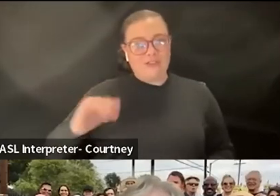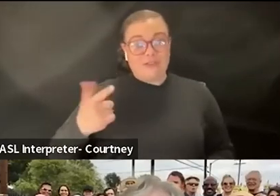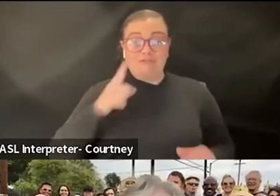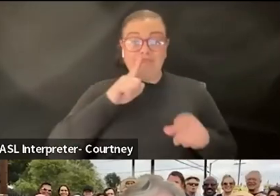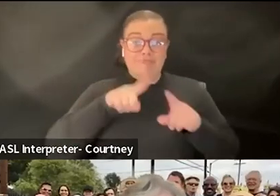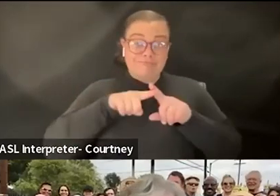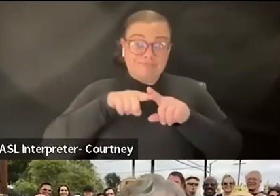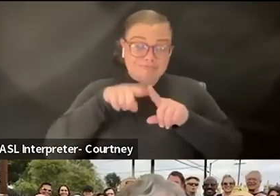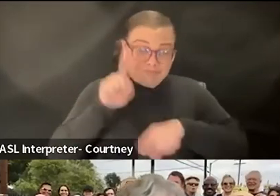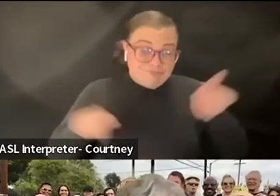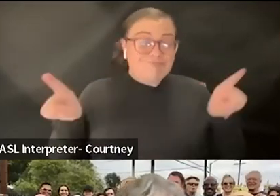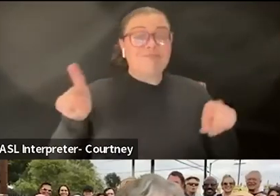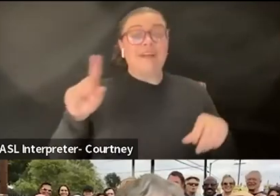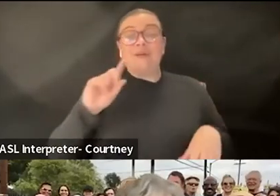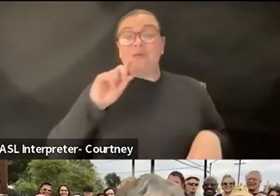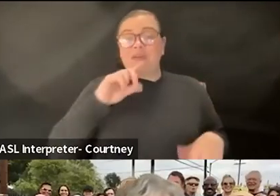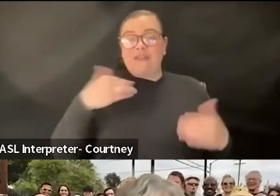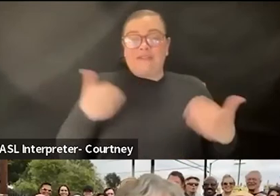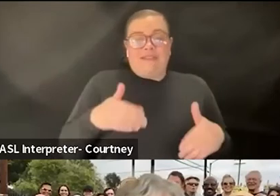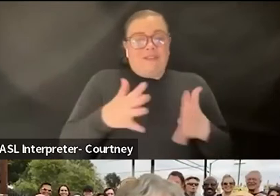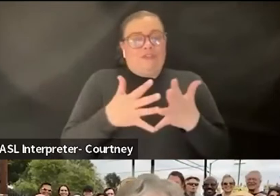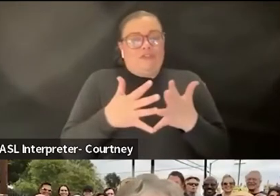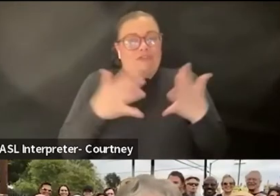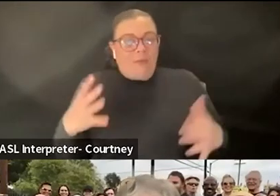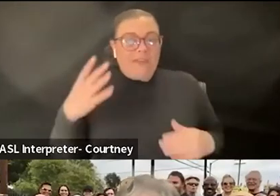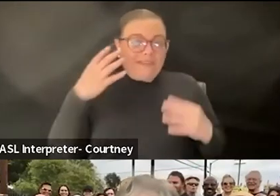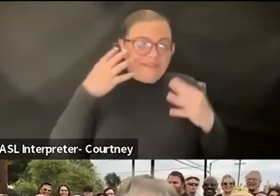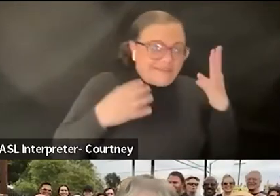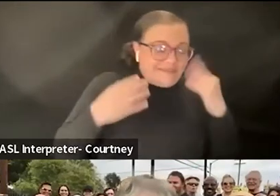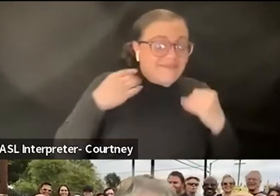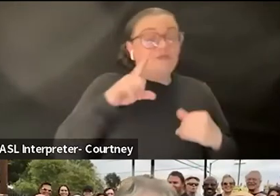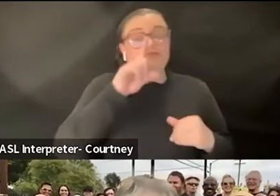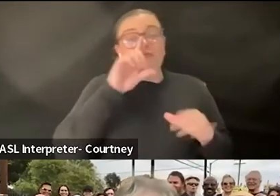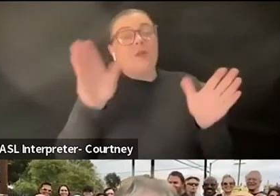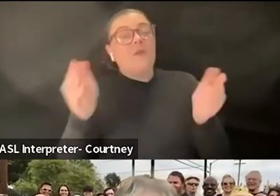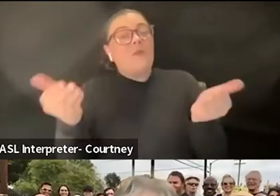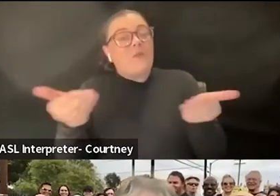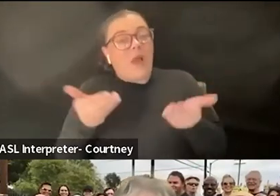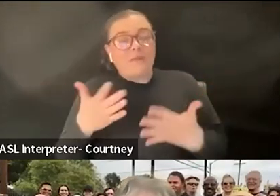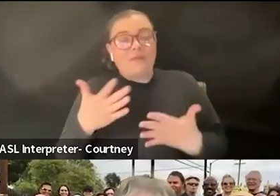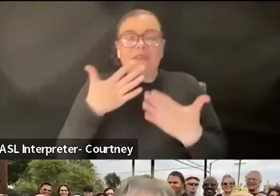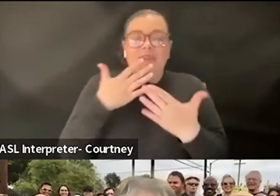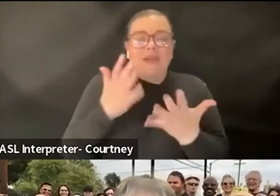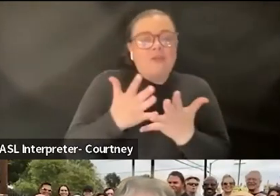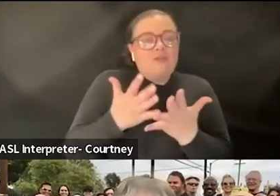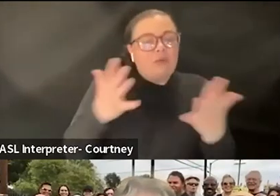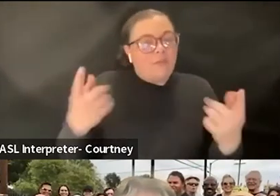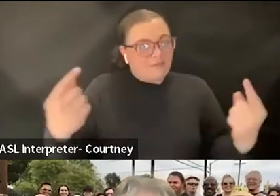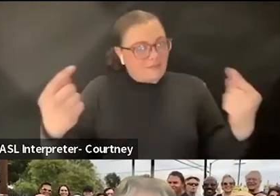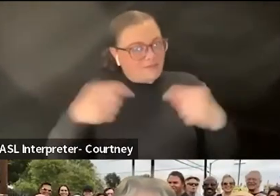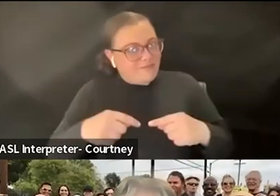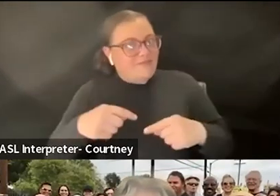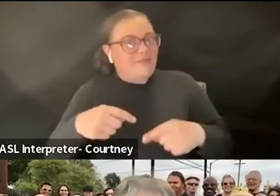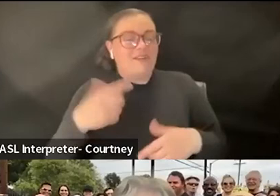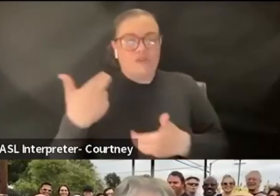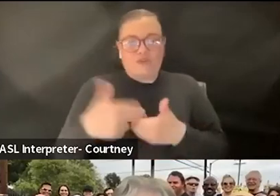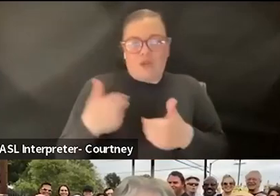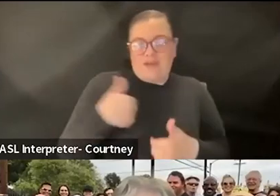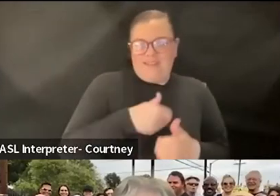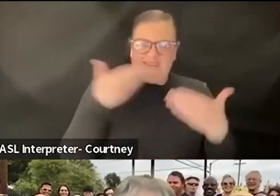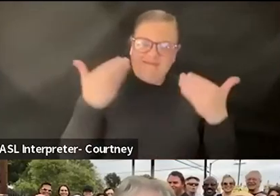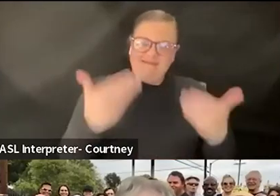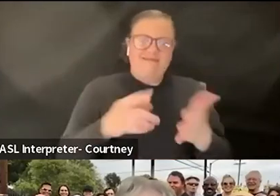in the organizing movement as well as in your own careers. Welcome. Thank you so much for being here. Let's get the show moving.